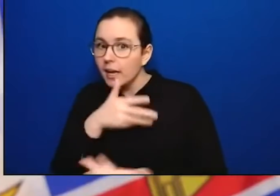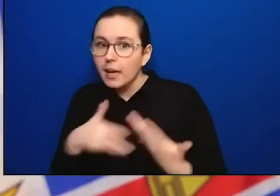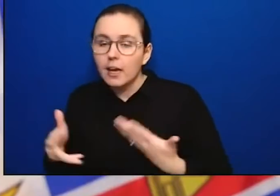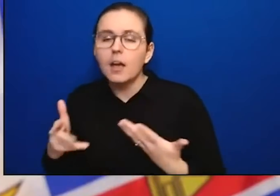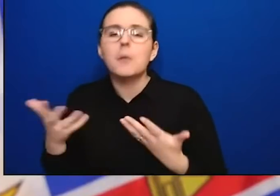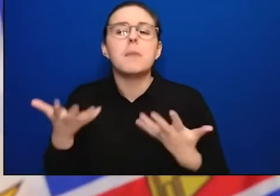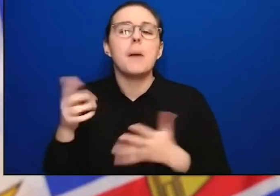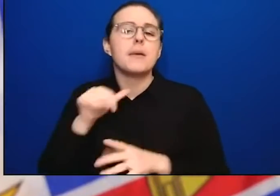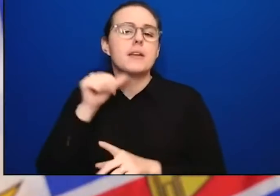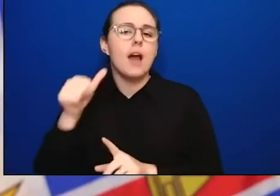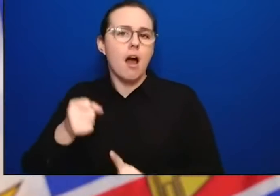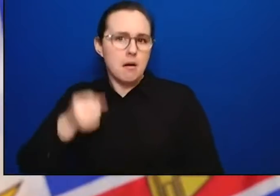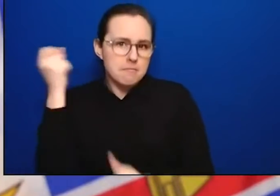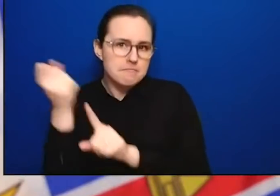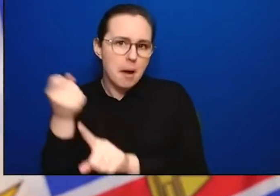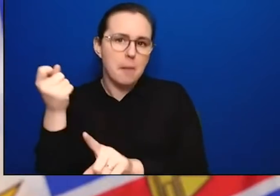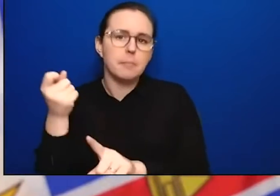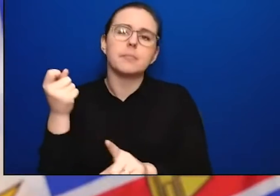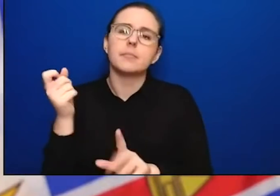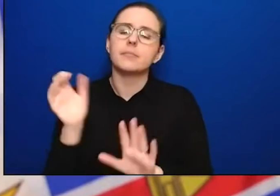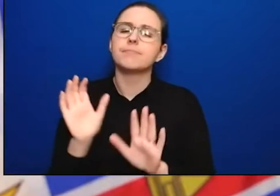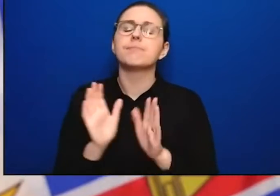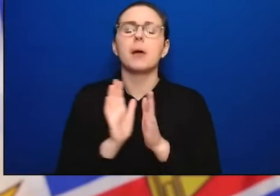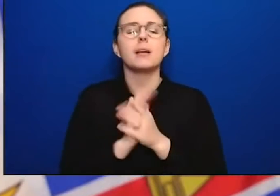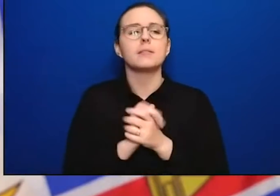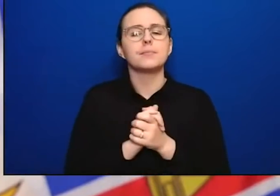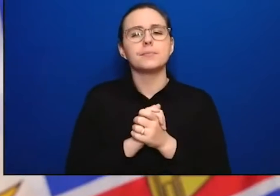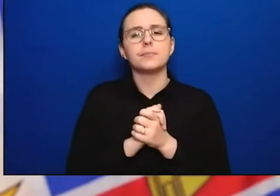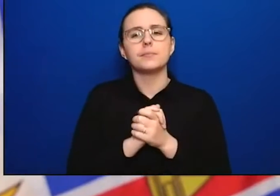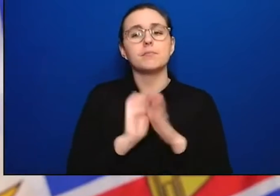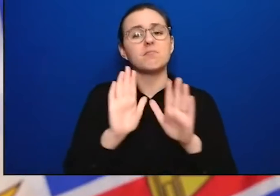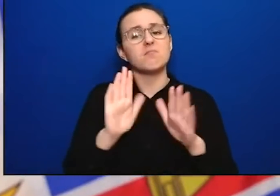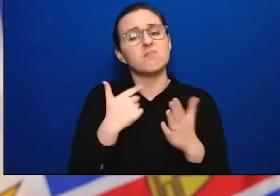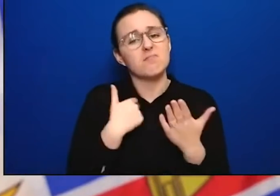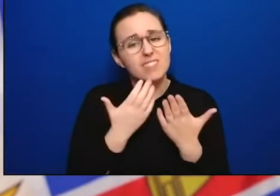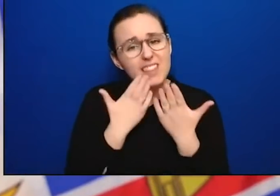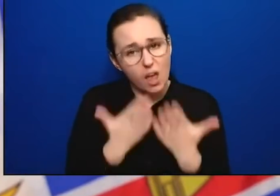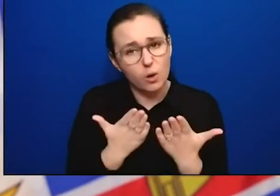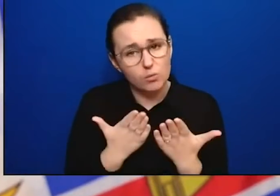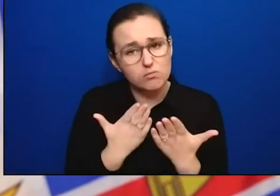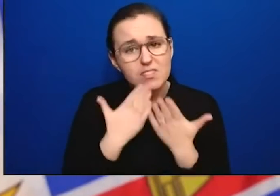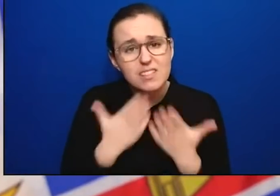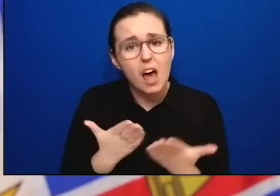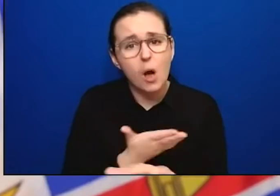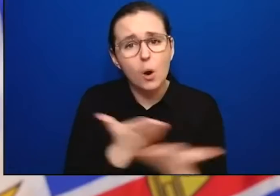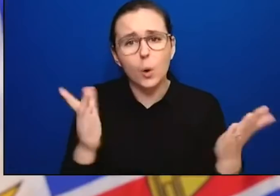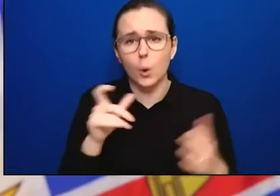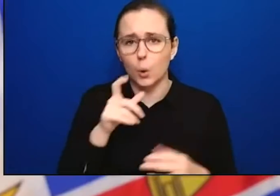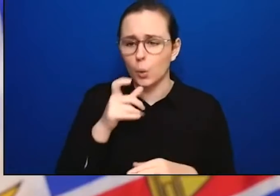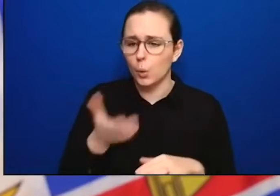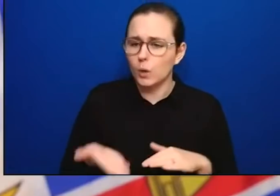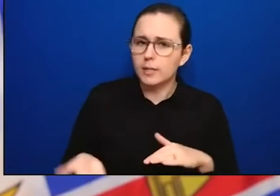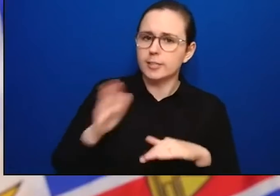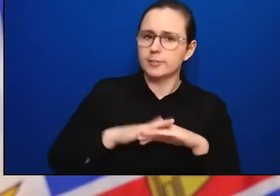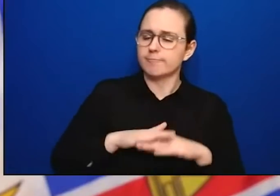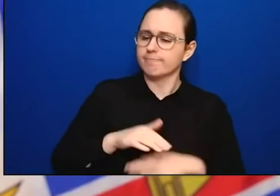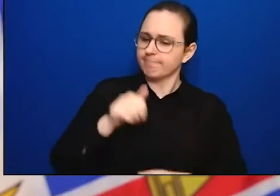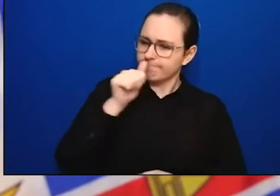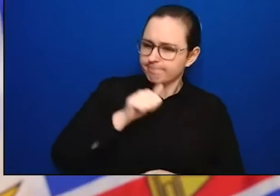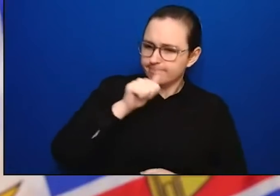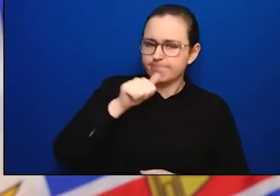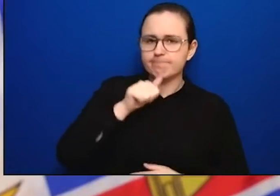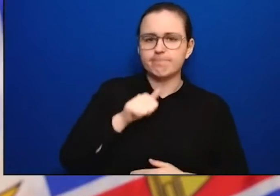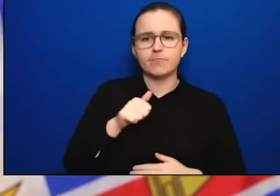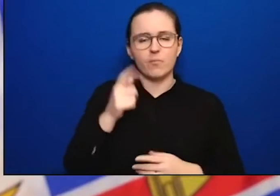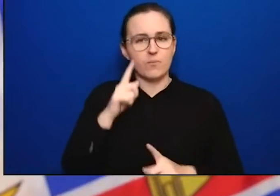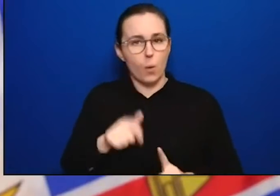doesn't have that dramatic effects on our lives. So I want to sum up today by saying thank you. Thank you,